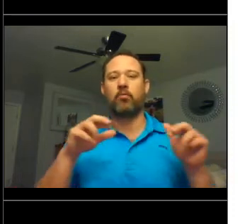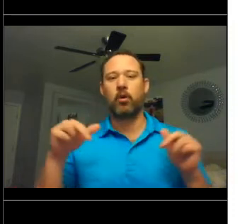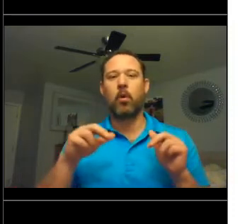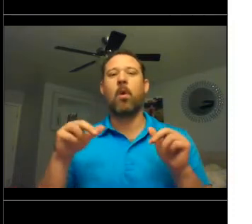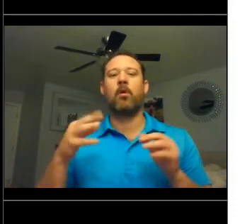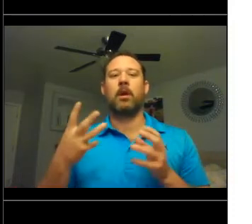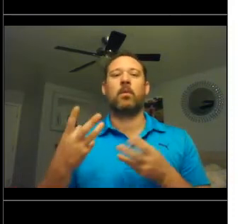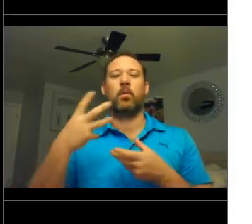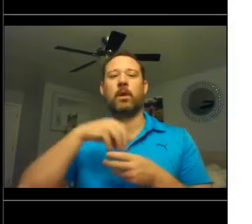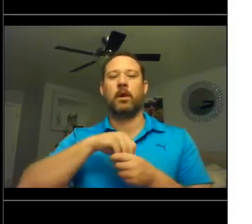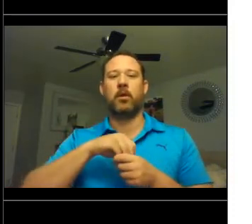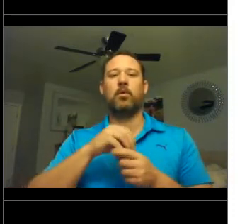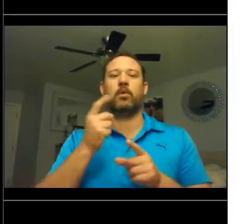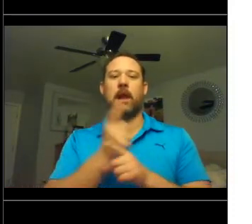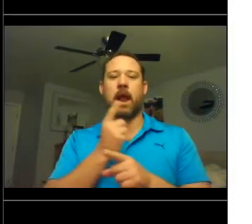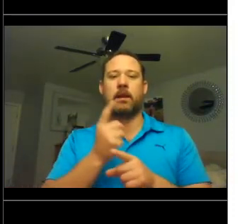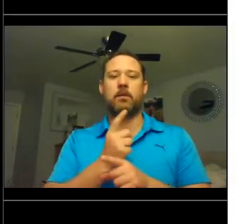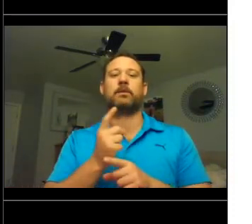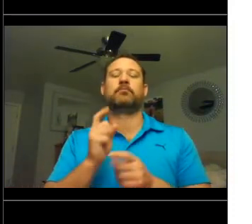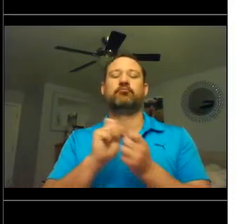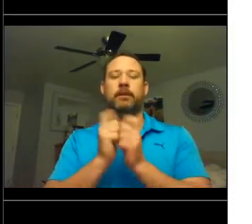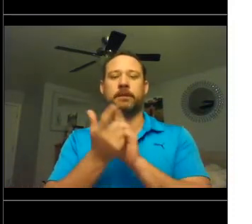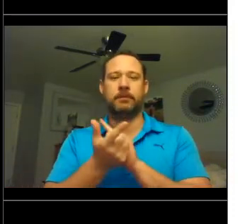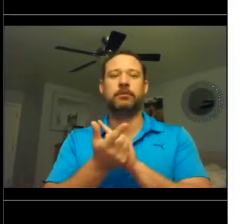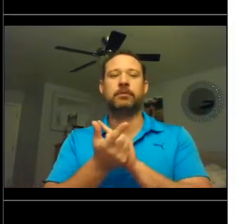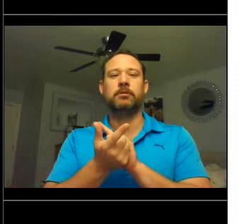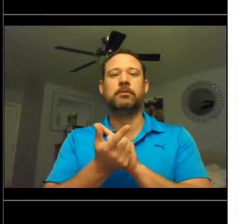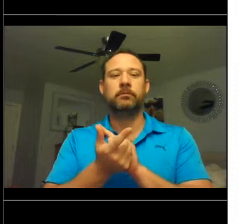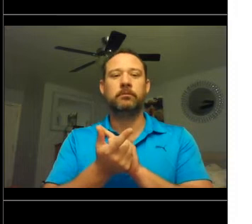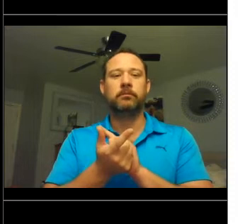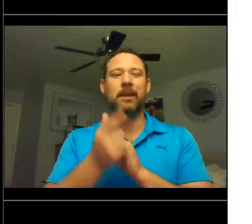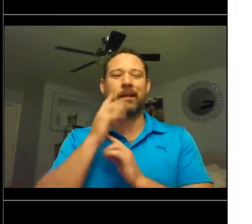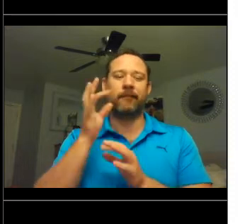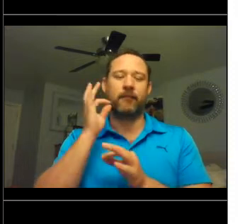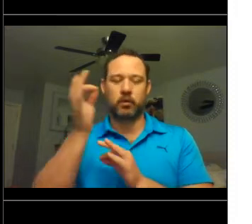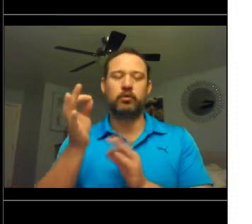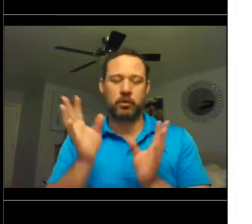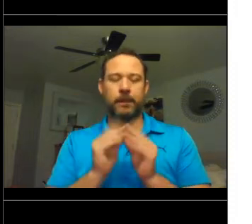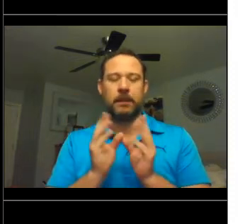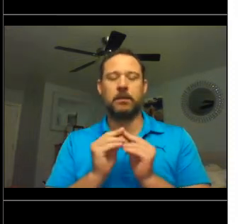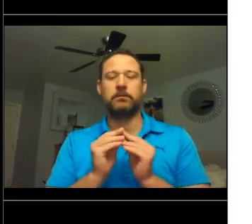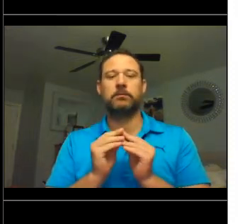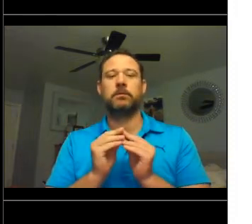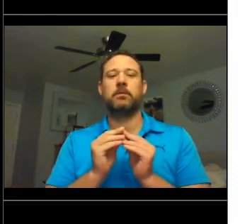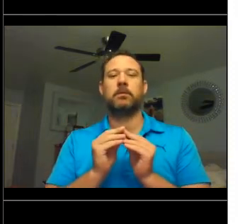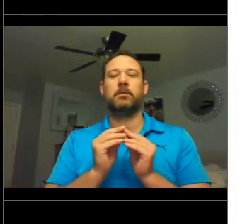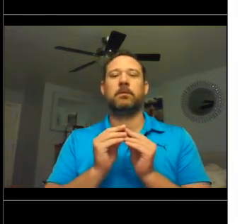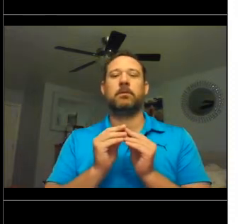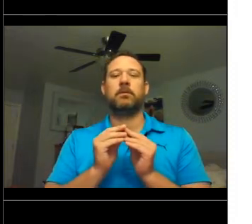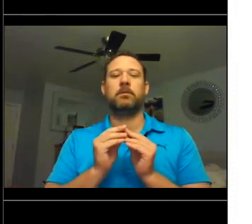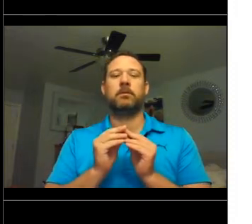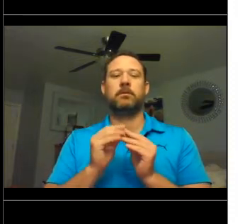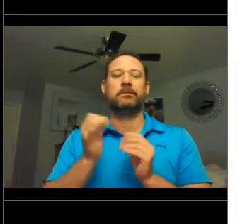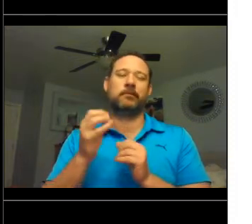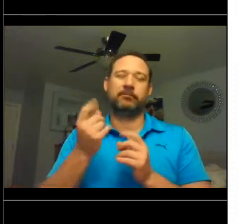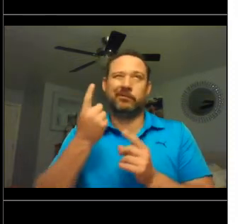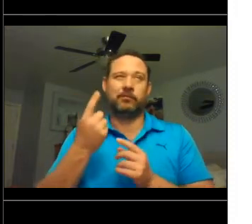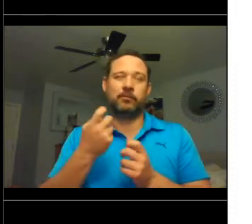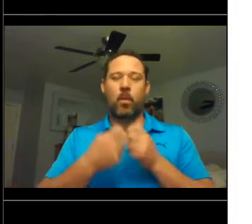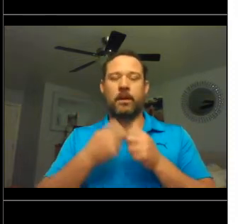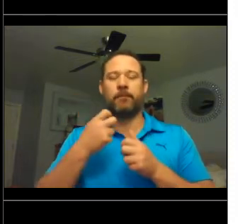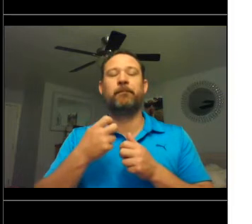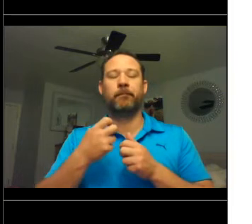include adequate translation, as well as future meetings. So this is one hiccup today,